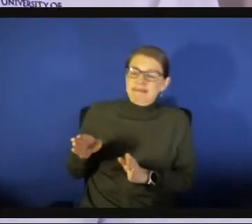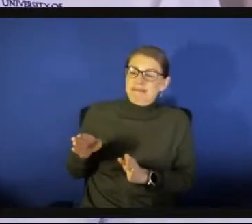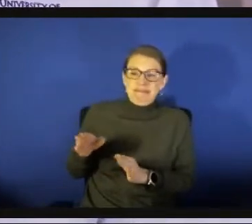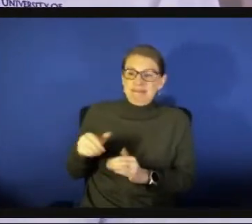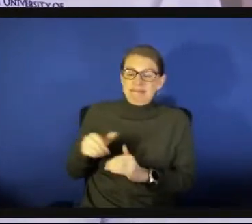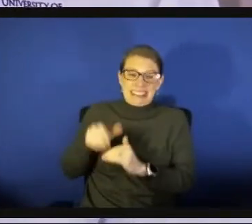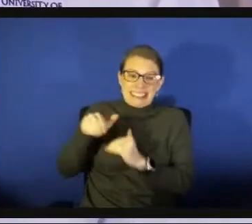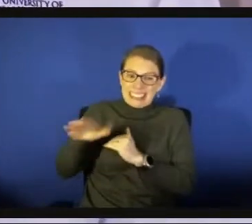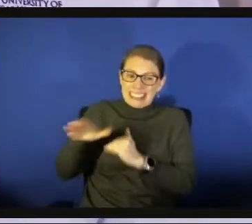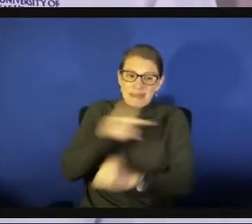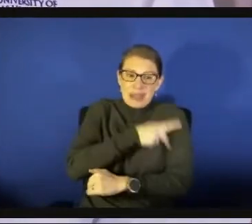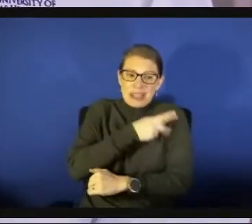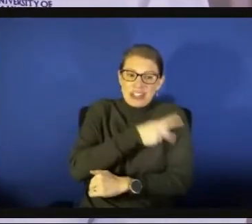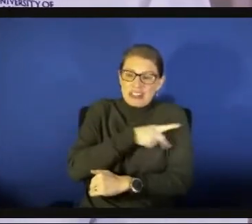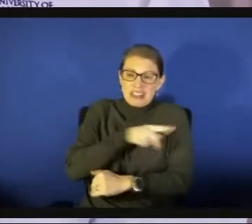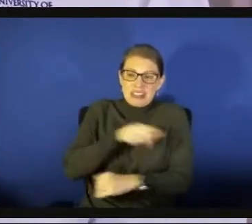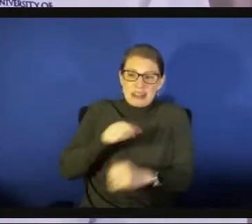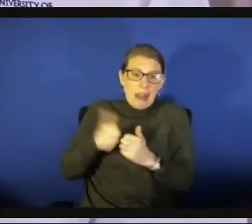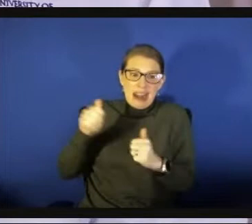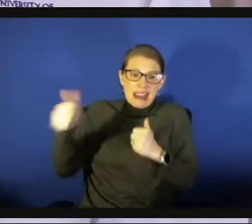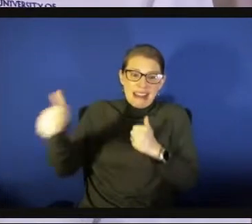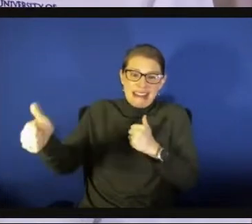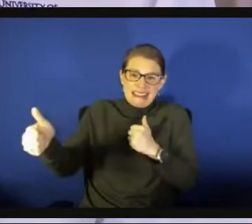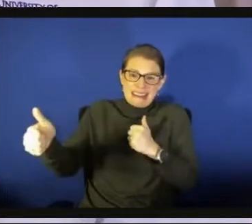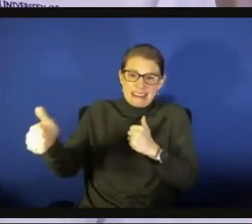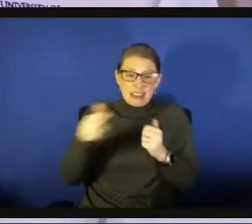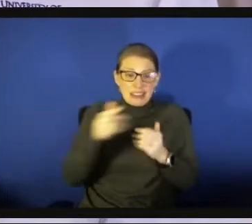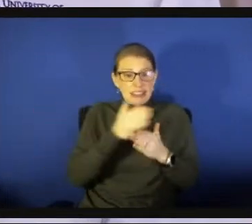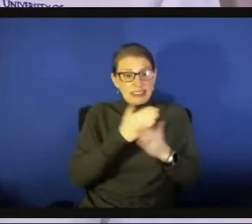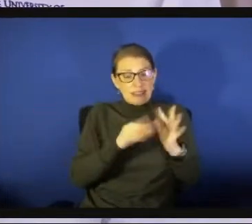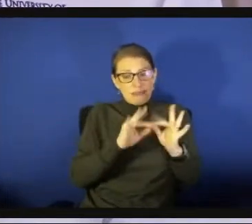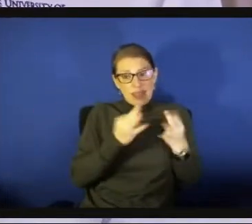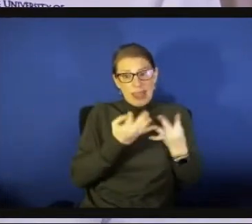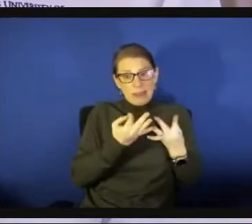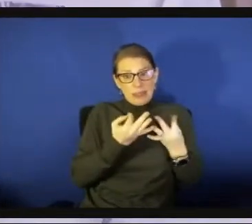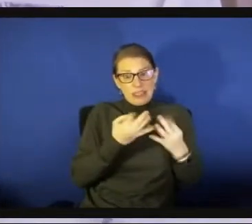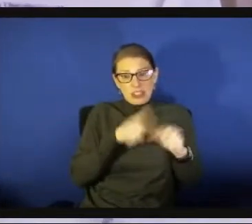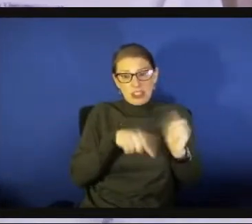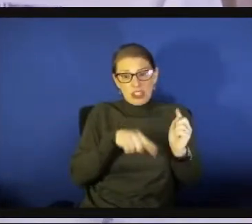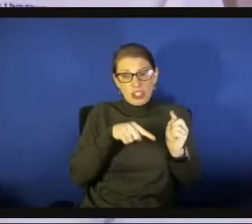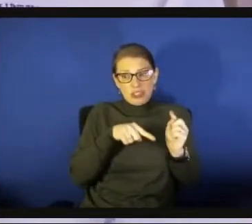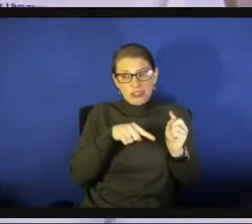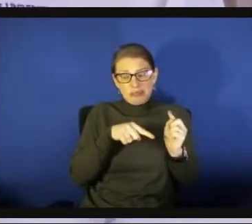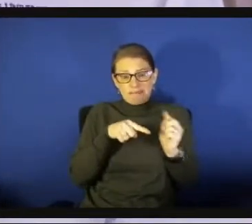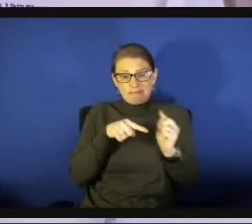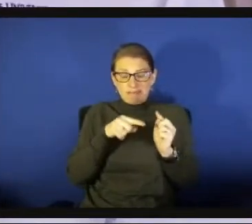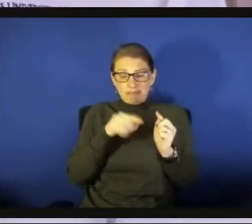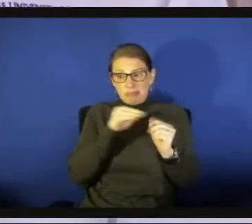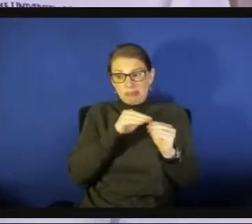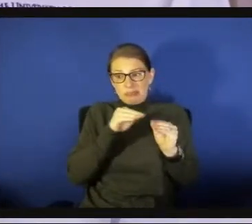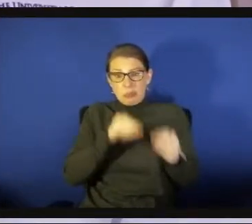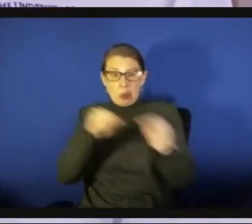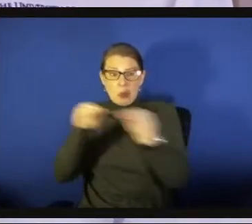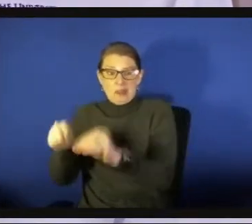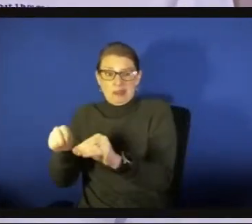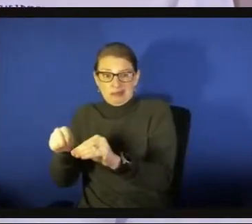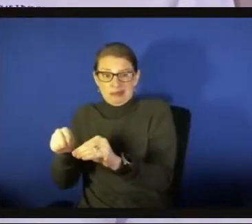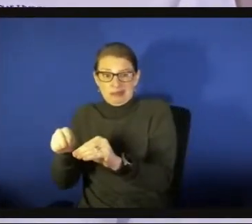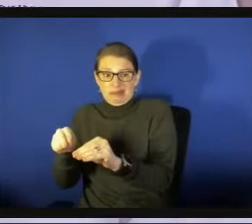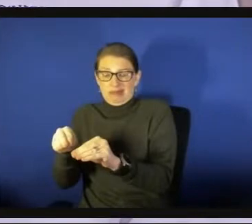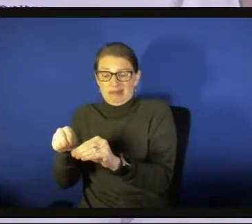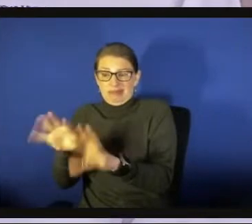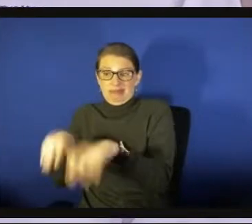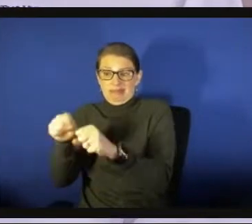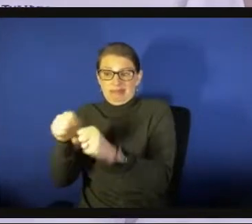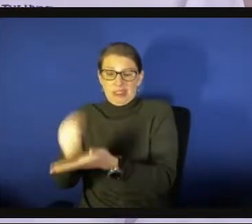and some of those patients were not, and families were not able to relocate to seek that treatment, which really would have been the best option. And that's a very